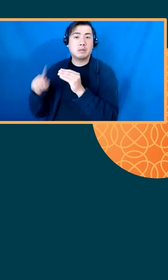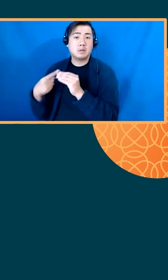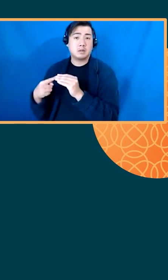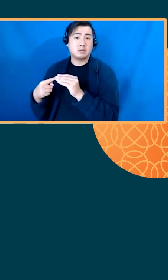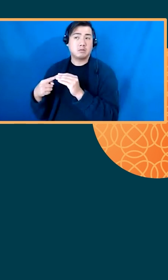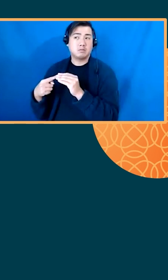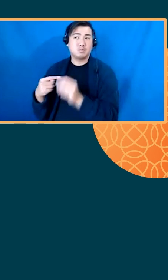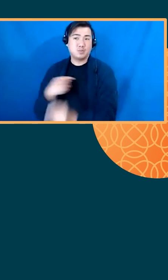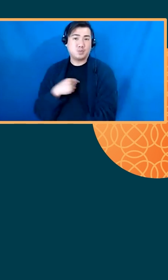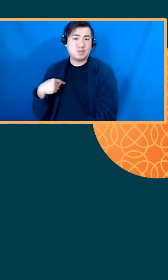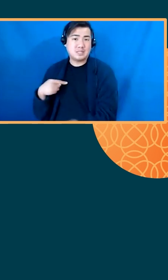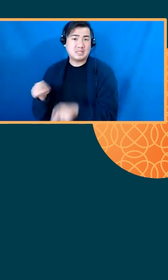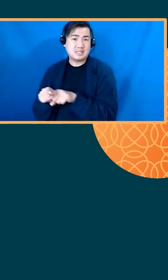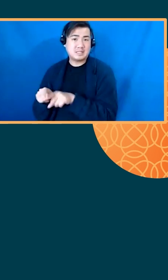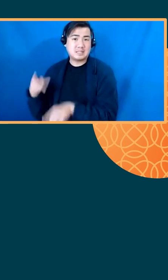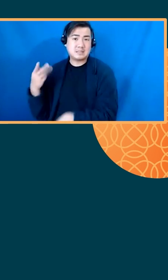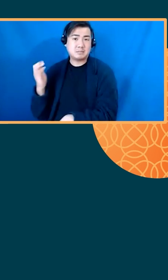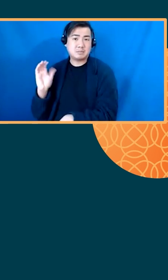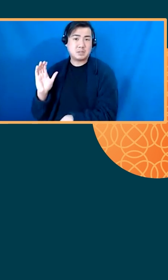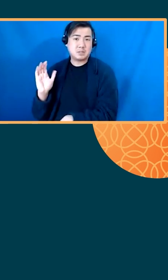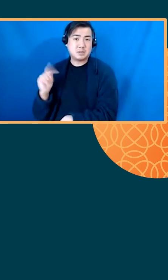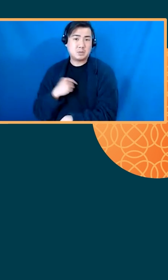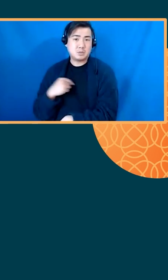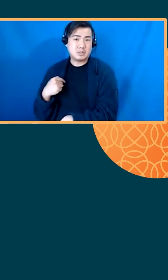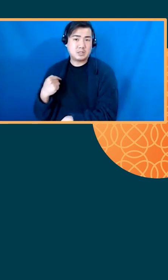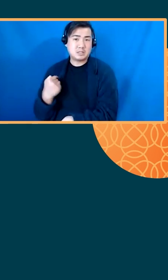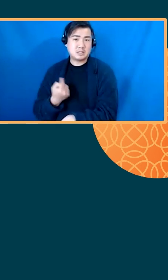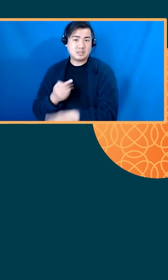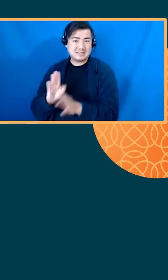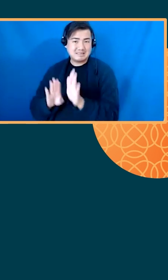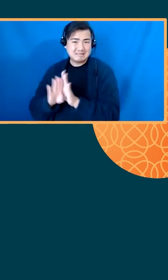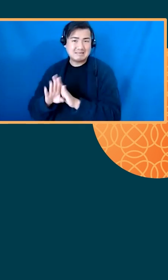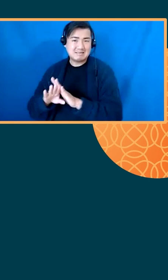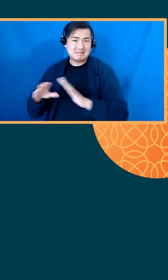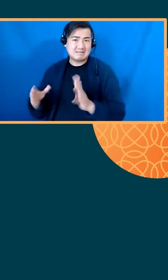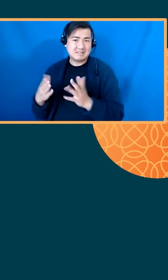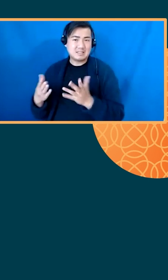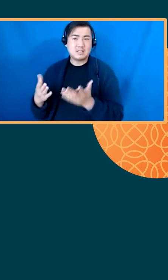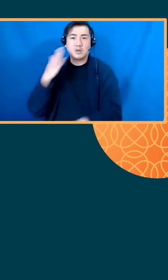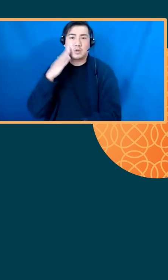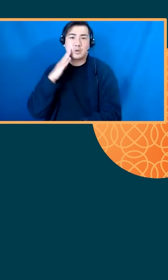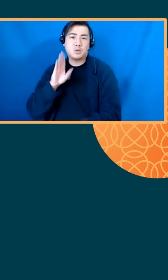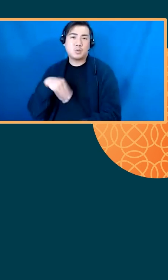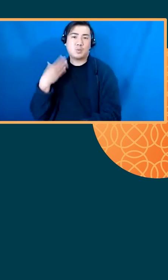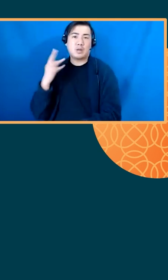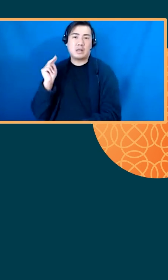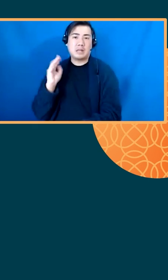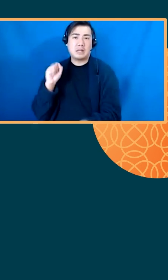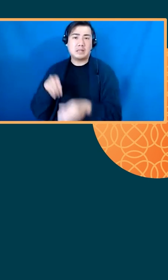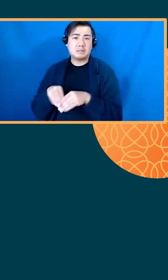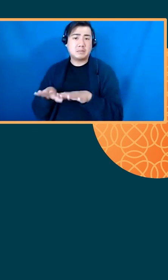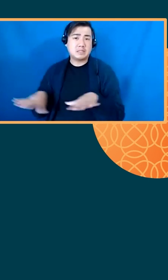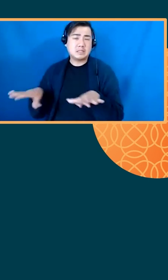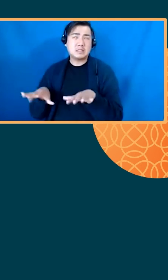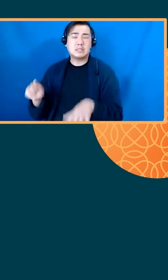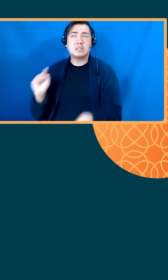of fostering that in that whiteness in a space, or what I